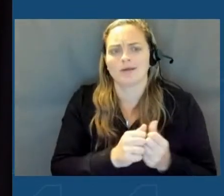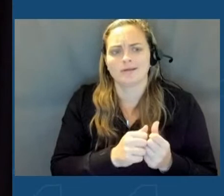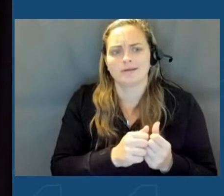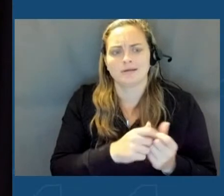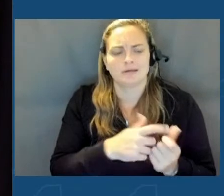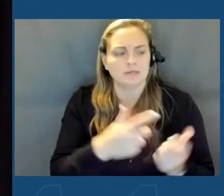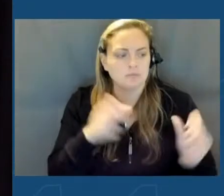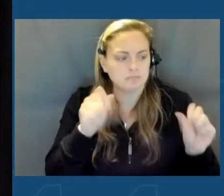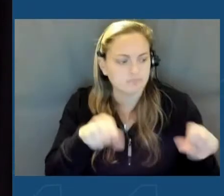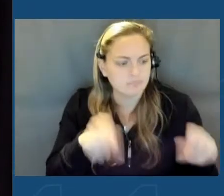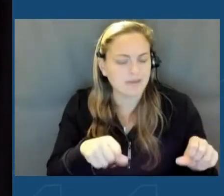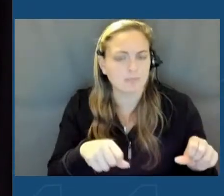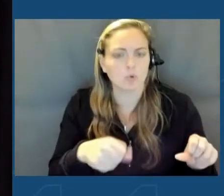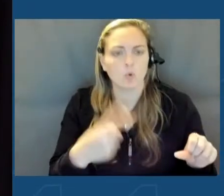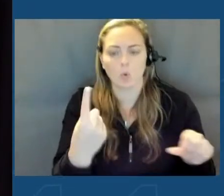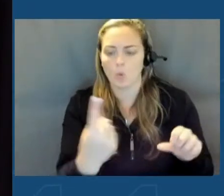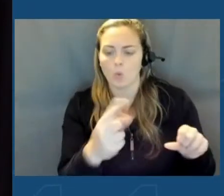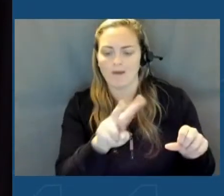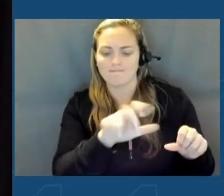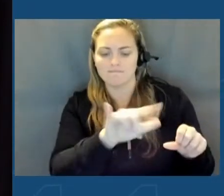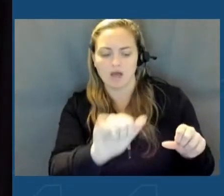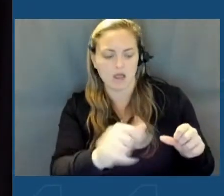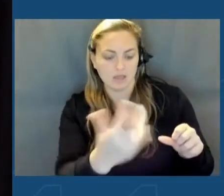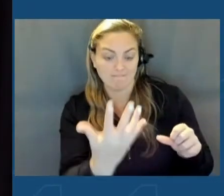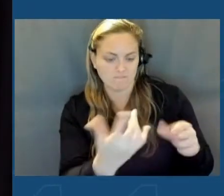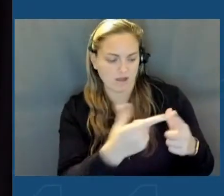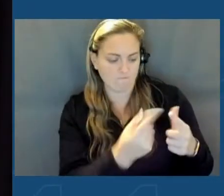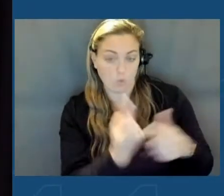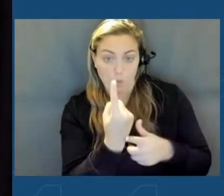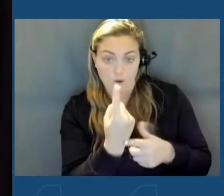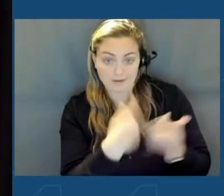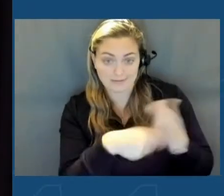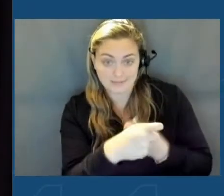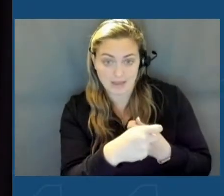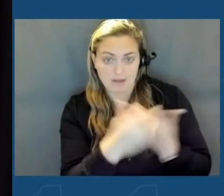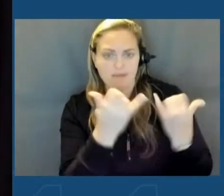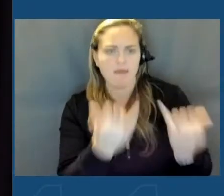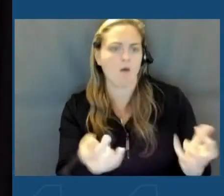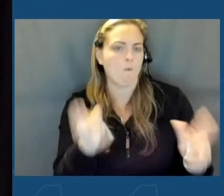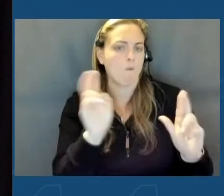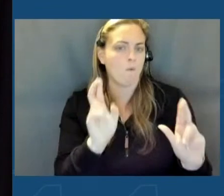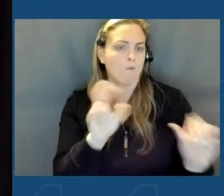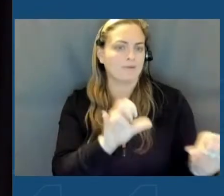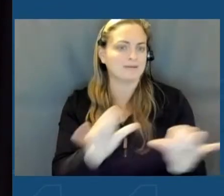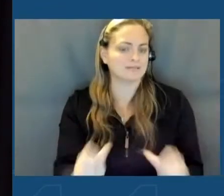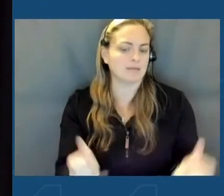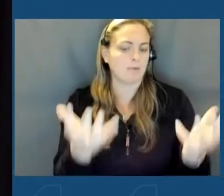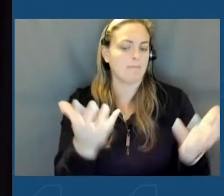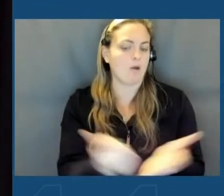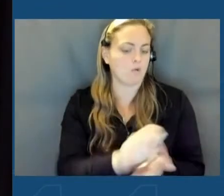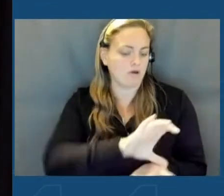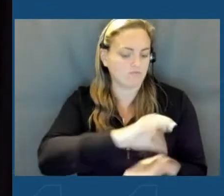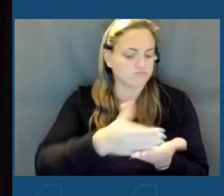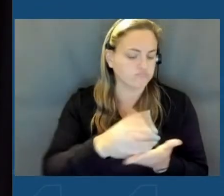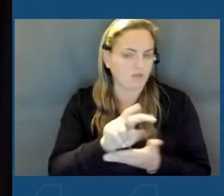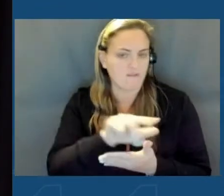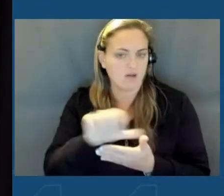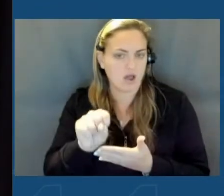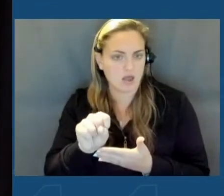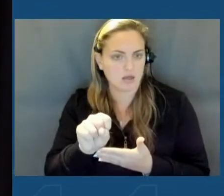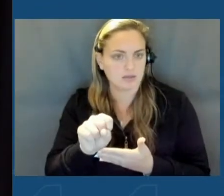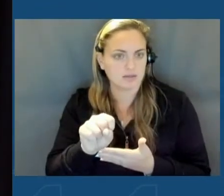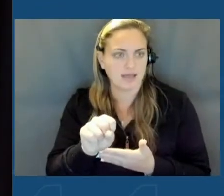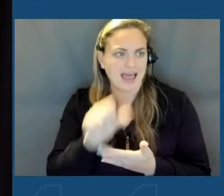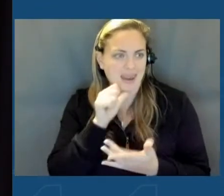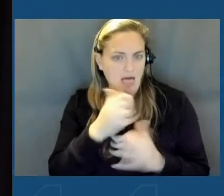to take 1 vial and have 5 doses from it, our hope is that we can get the same number of vials and not be limited,